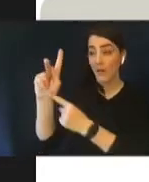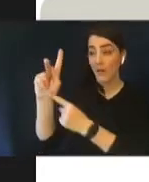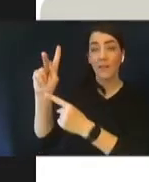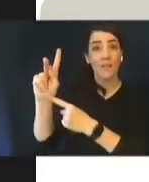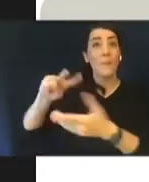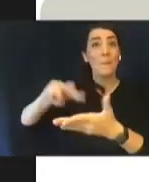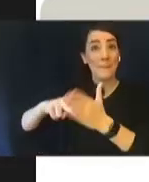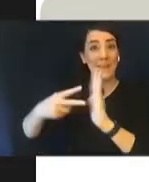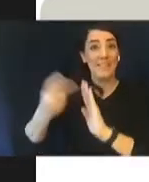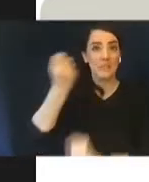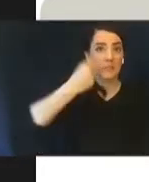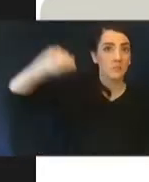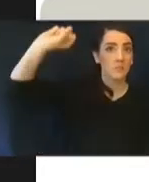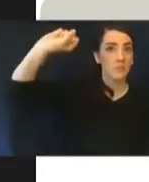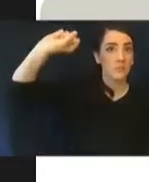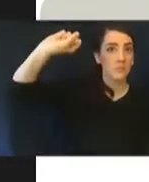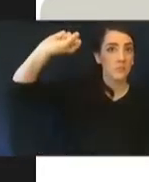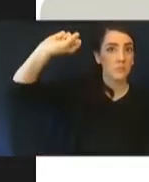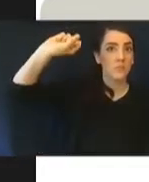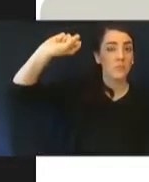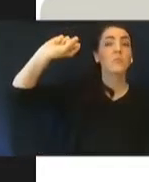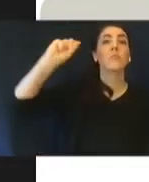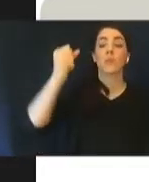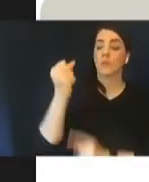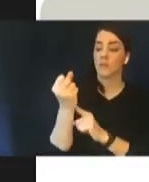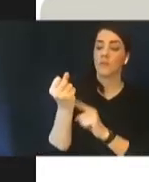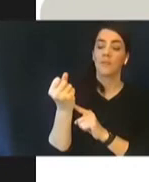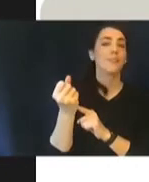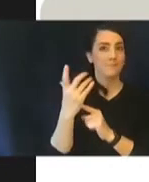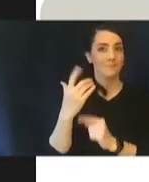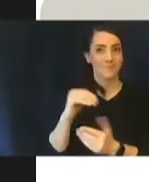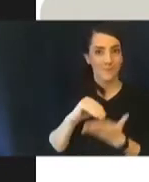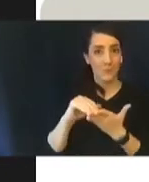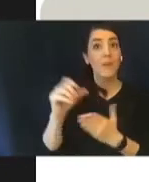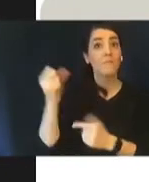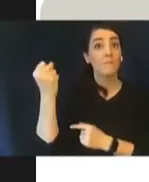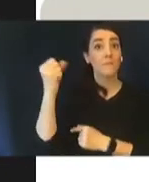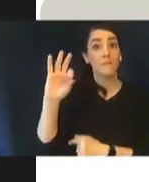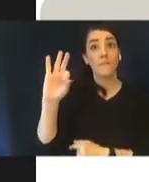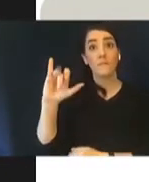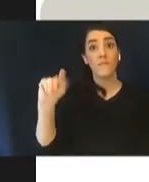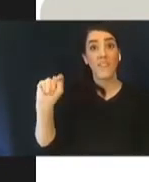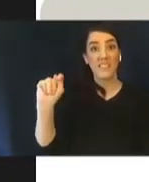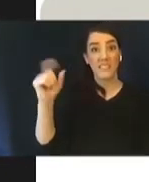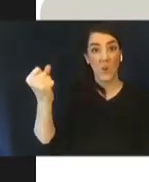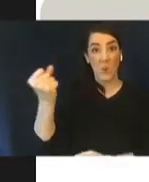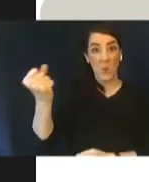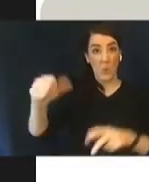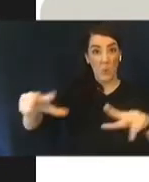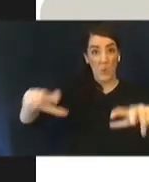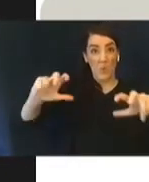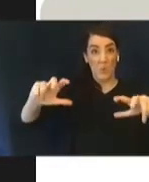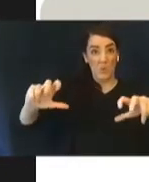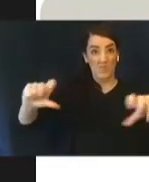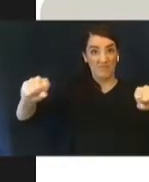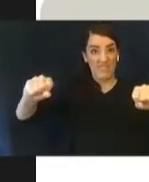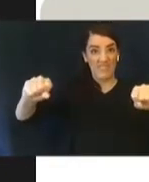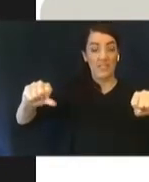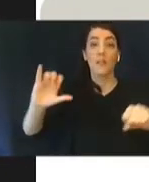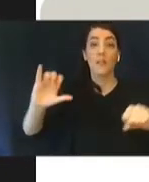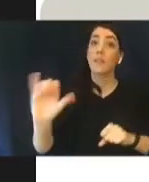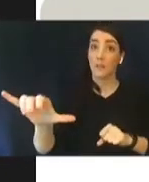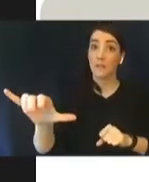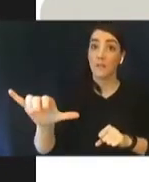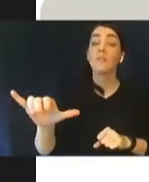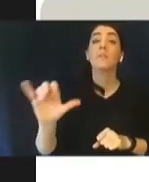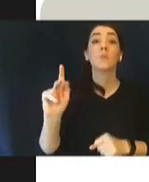like a fist of a greedy fist holding on. They were declared enemies of the state and were to be eliminated as a class. My